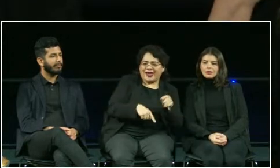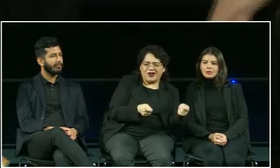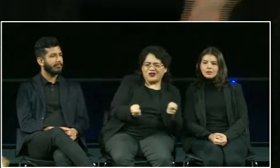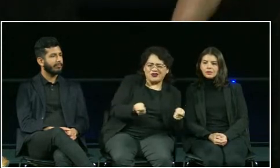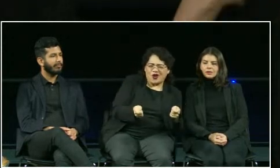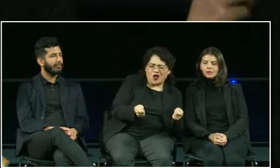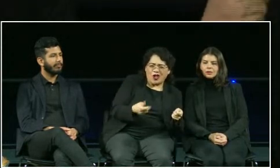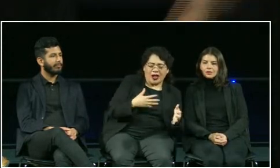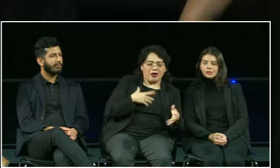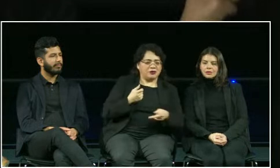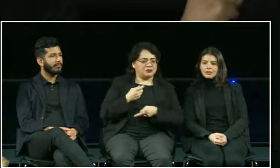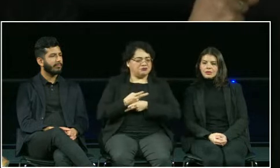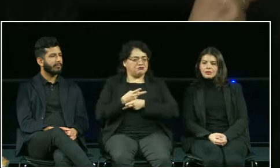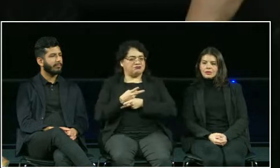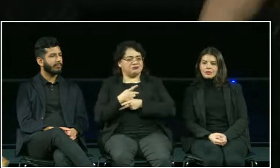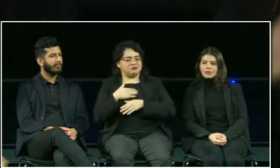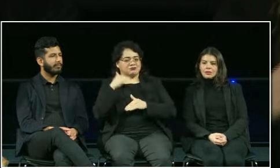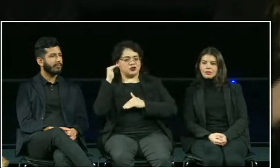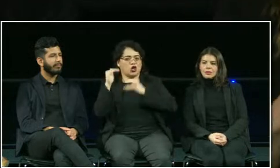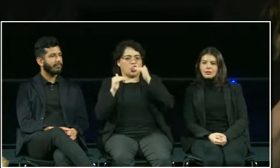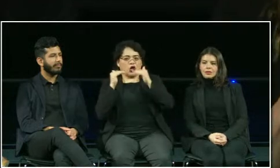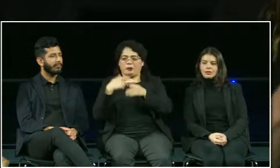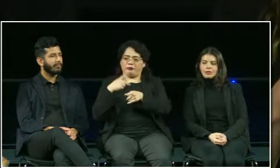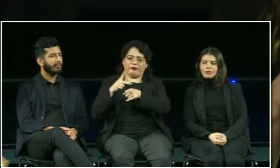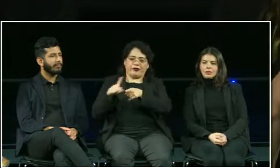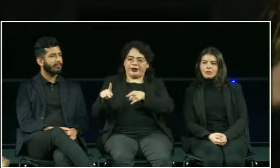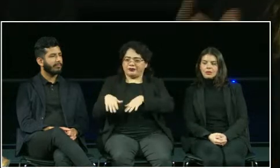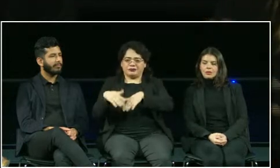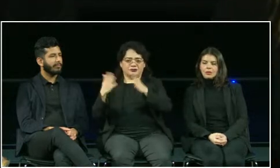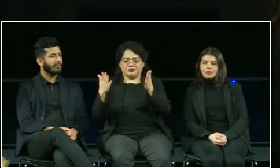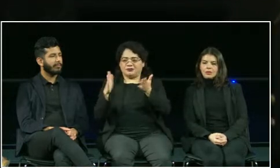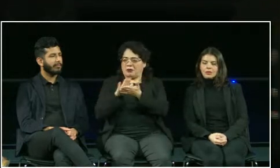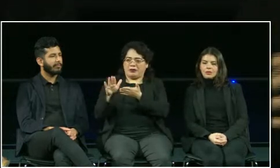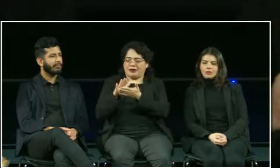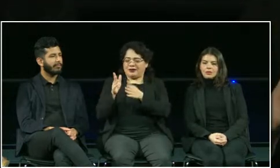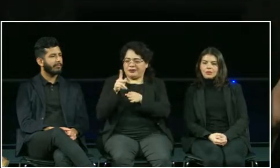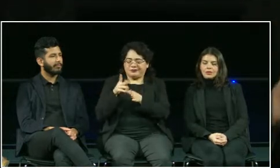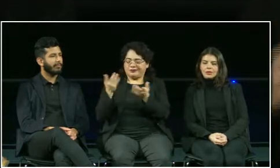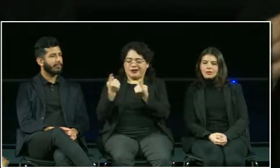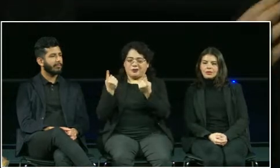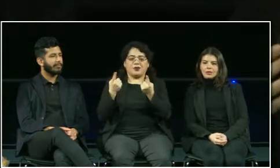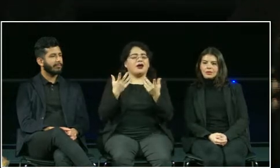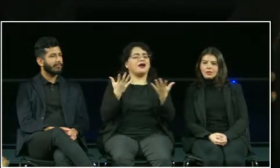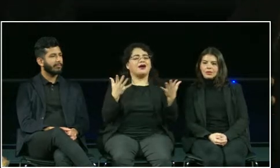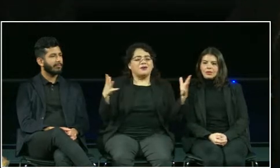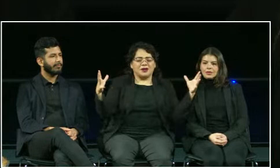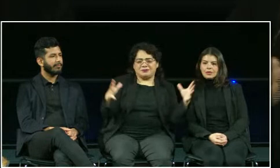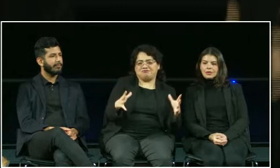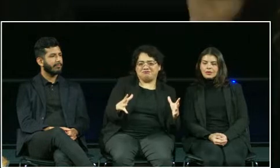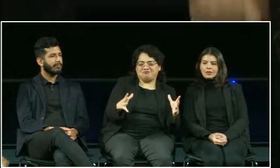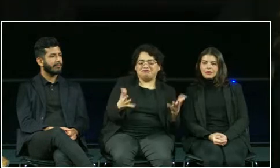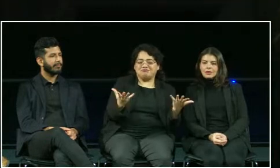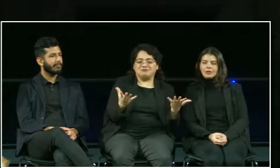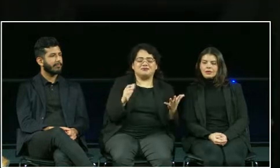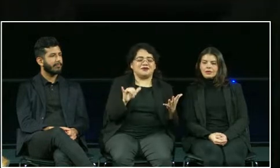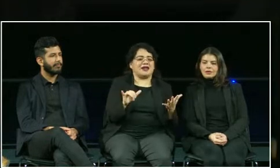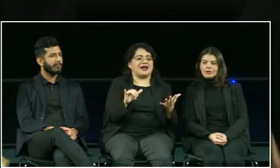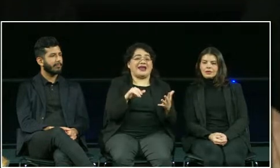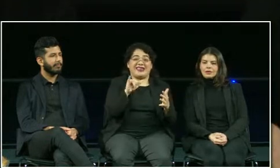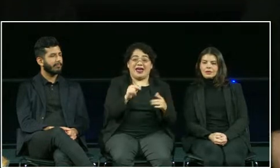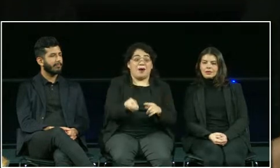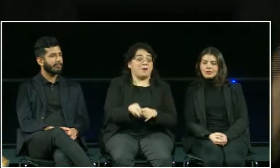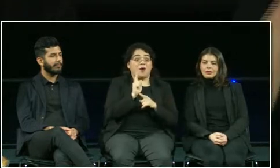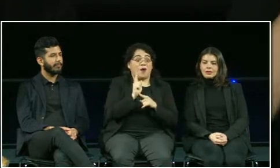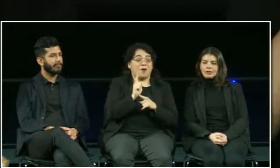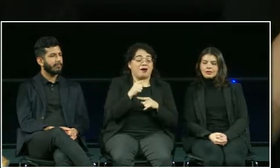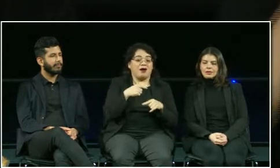and, you know, old. And I love this. And sometimes in the